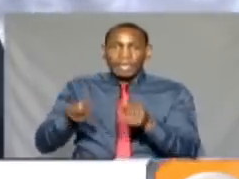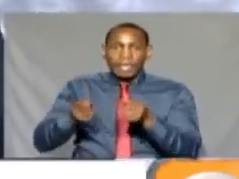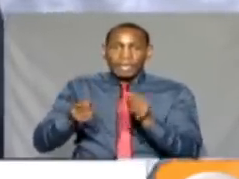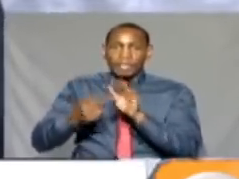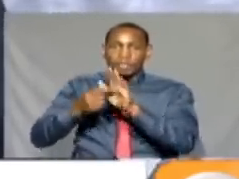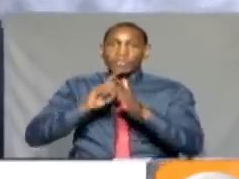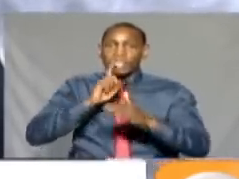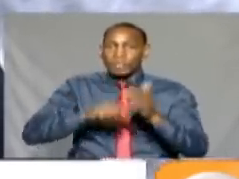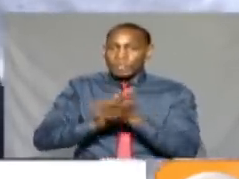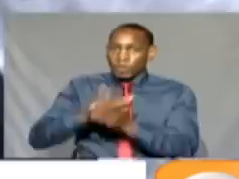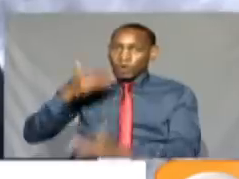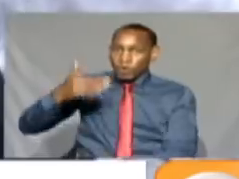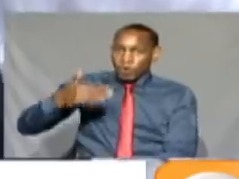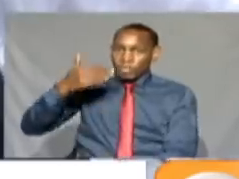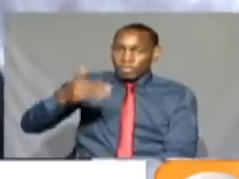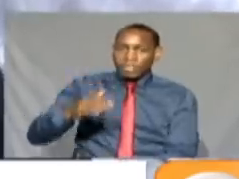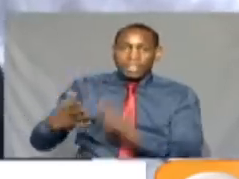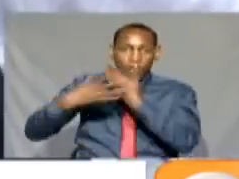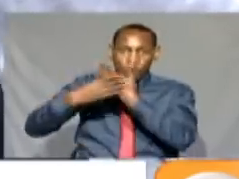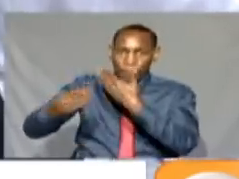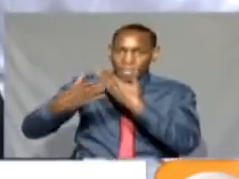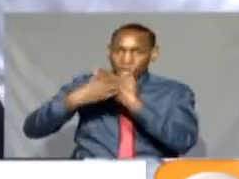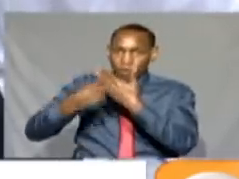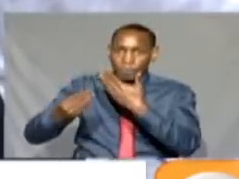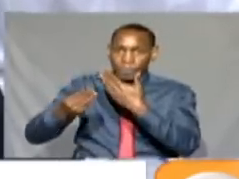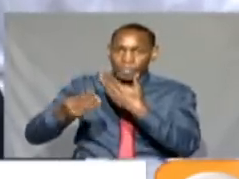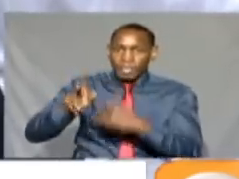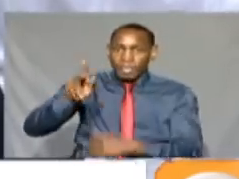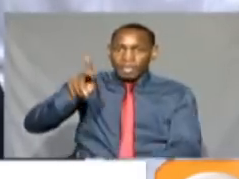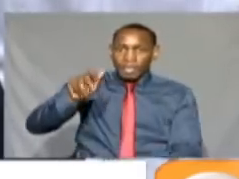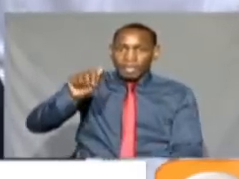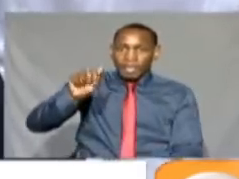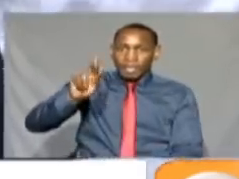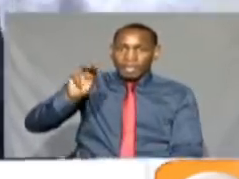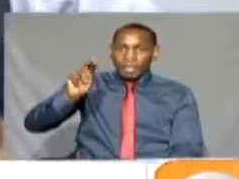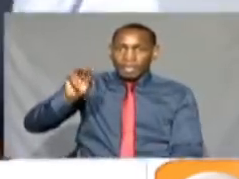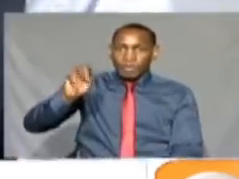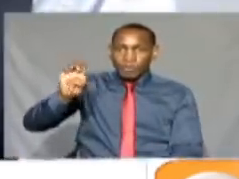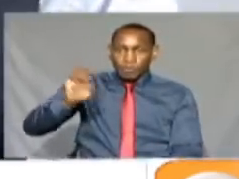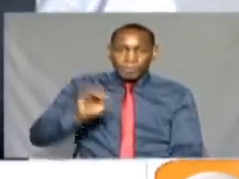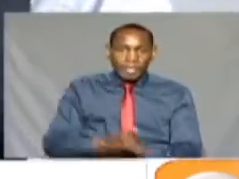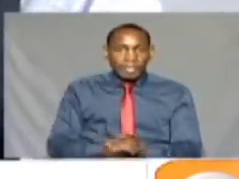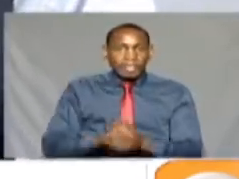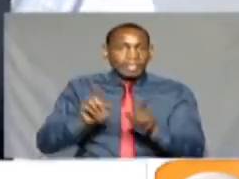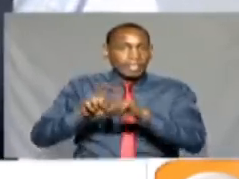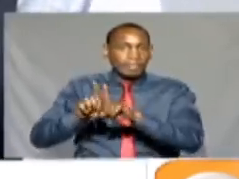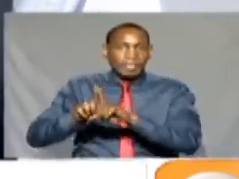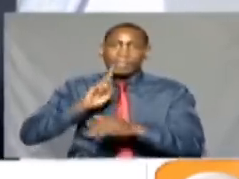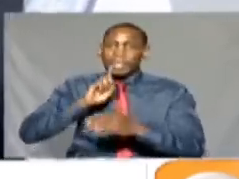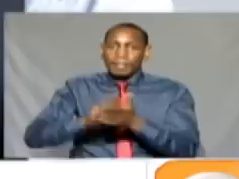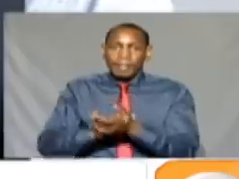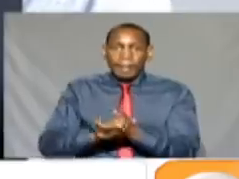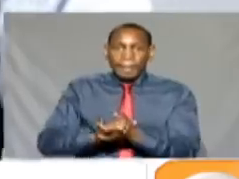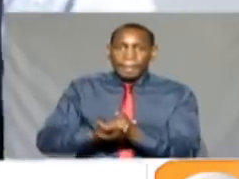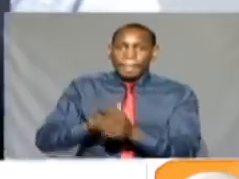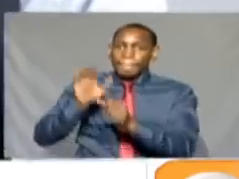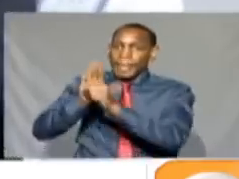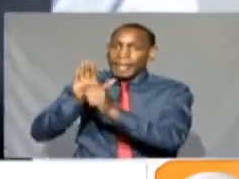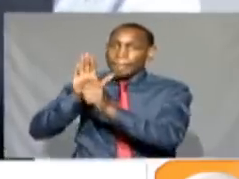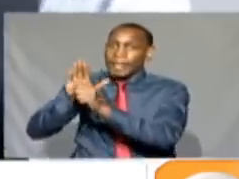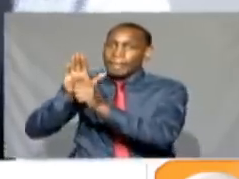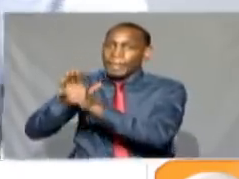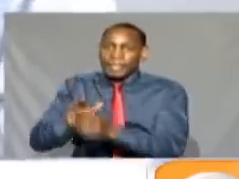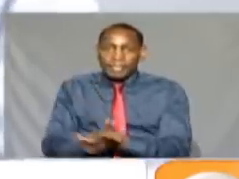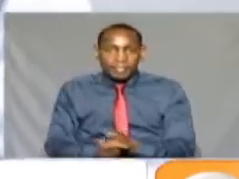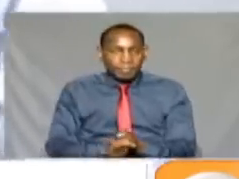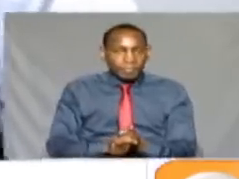always says. He always imitates Jenga Karume. And when he used to say mene, mene, mene. What